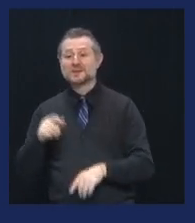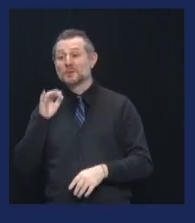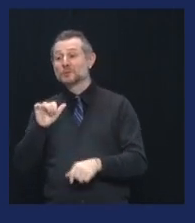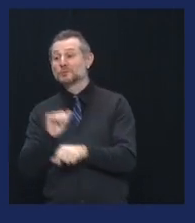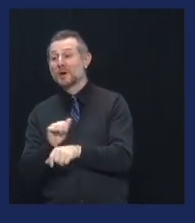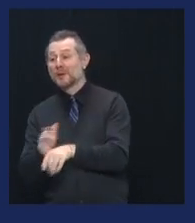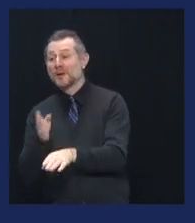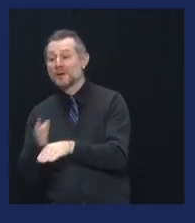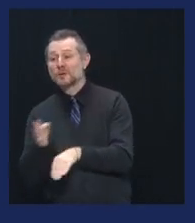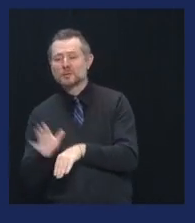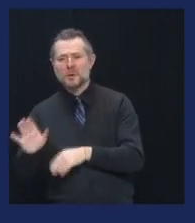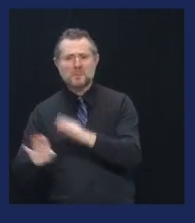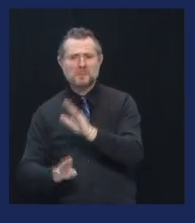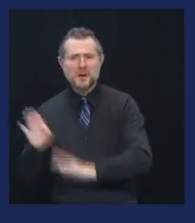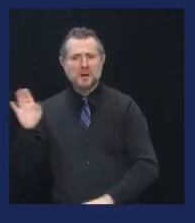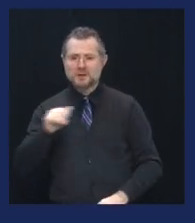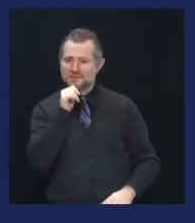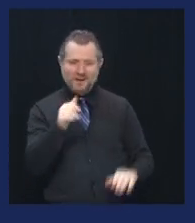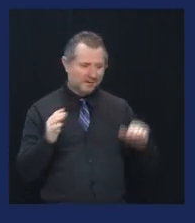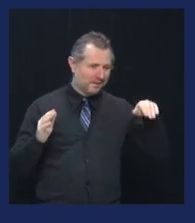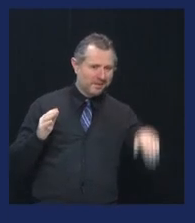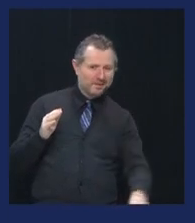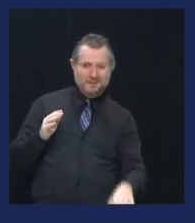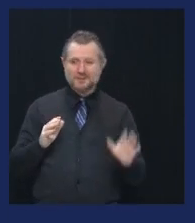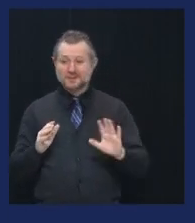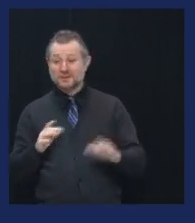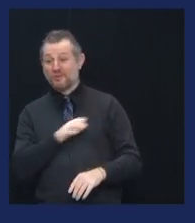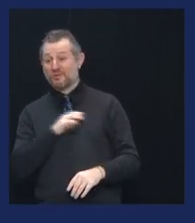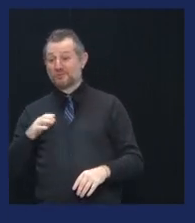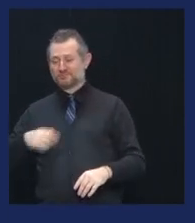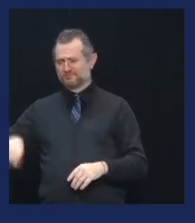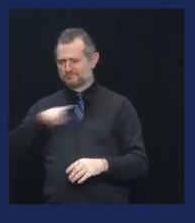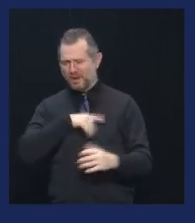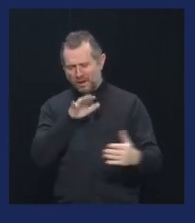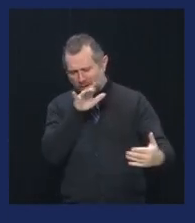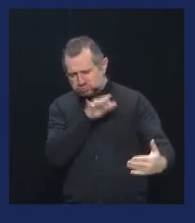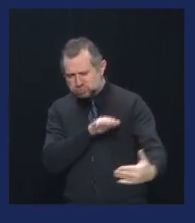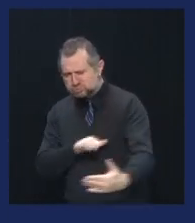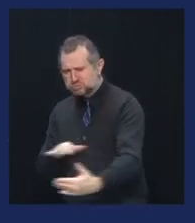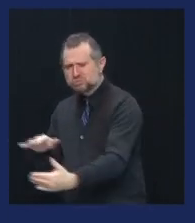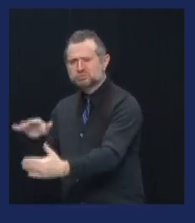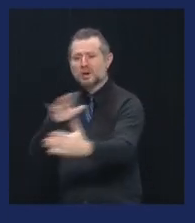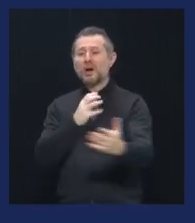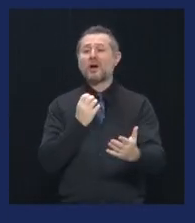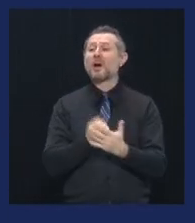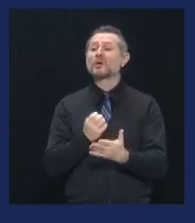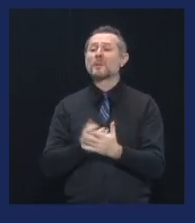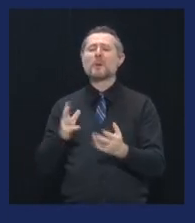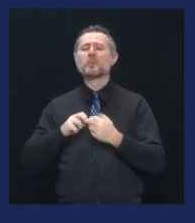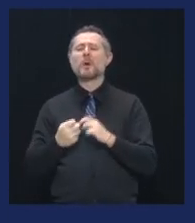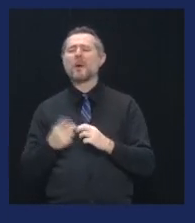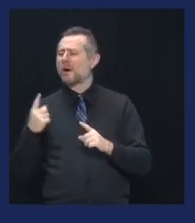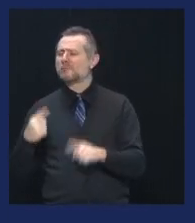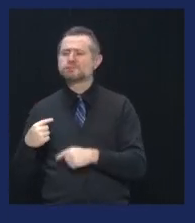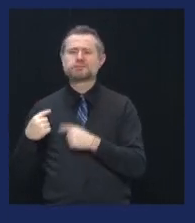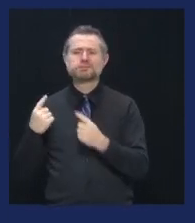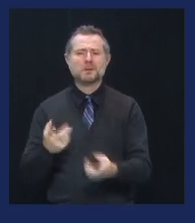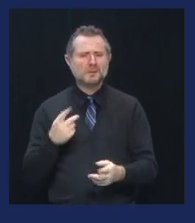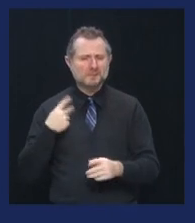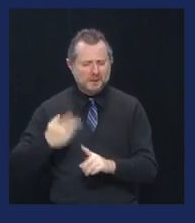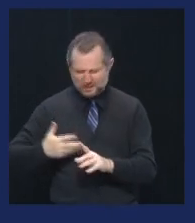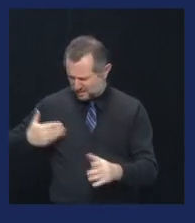decades. They will study the economic issues that the crisis brought to the surface, and also the low